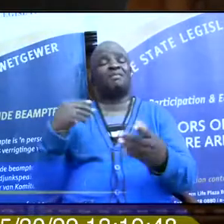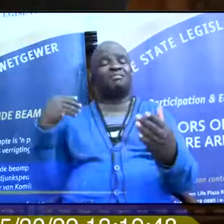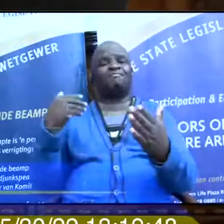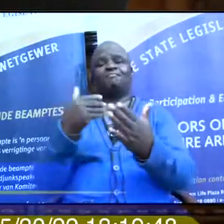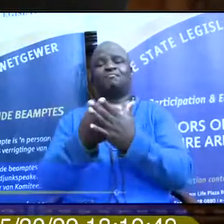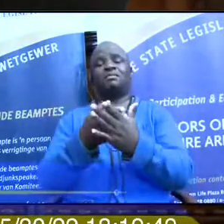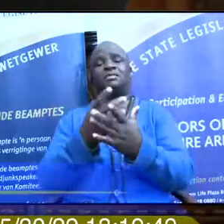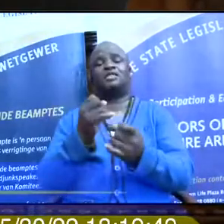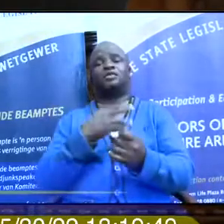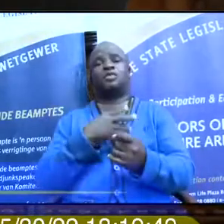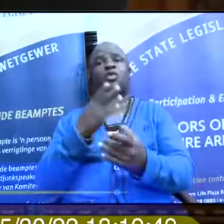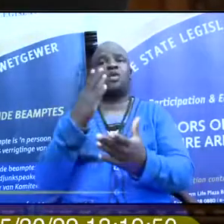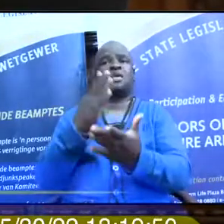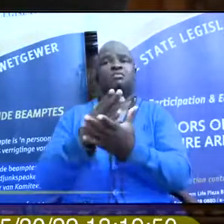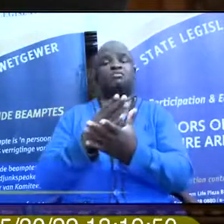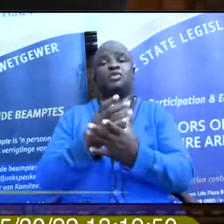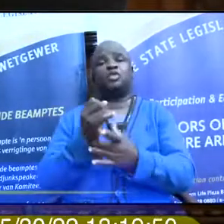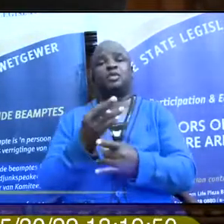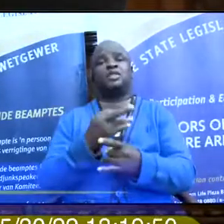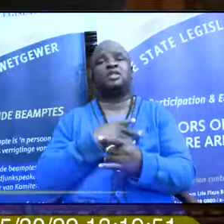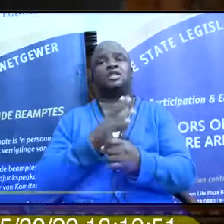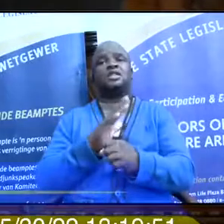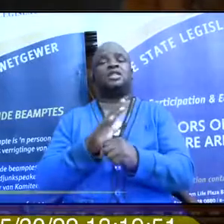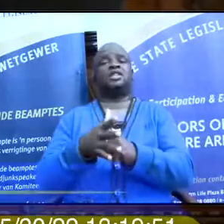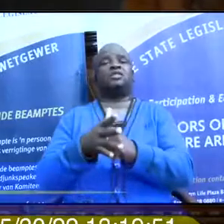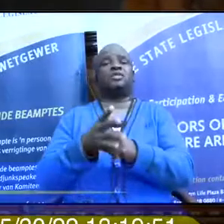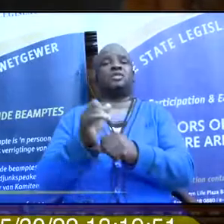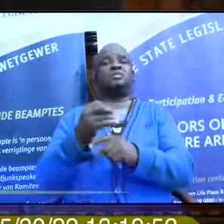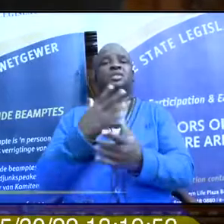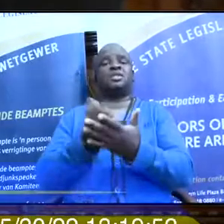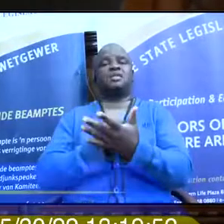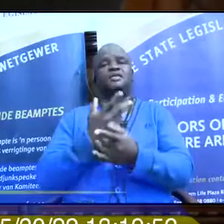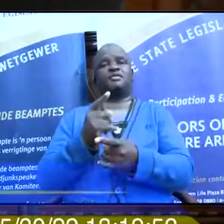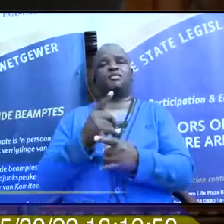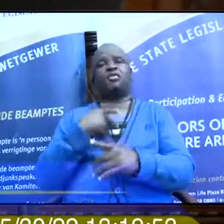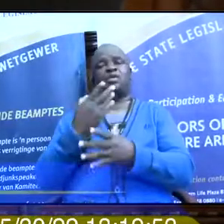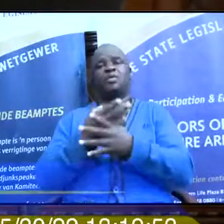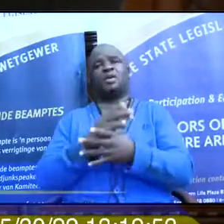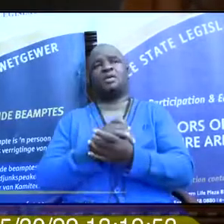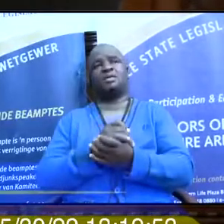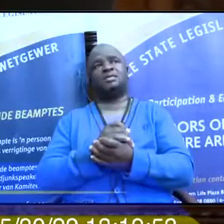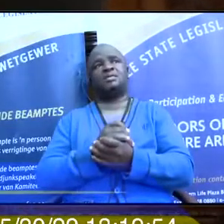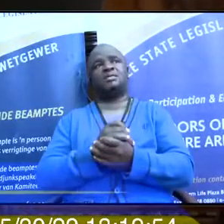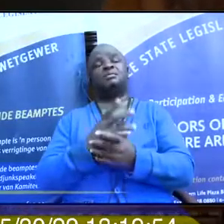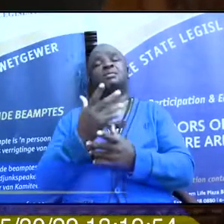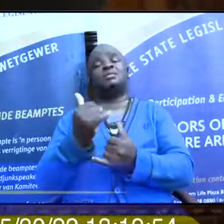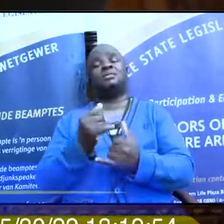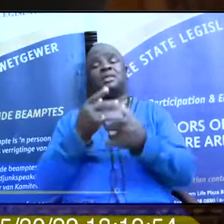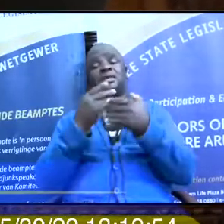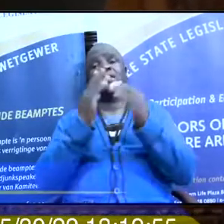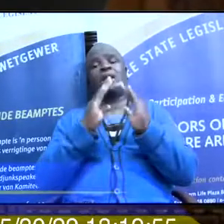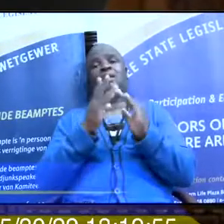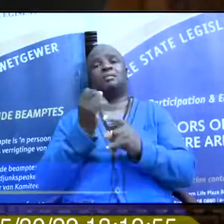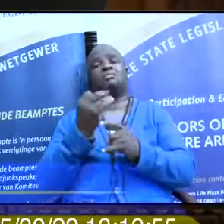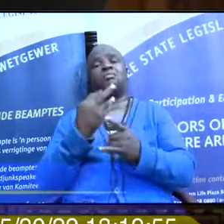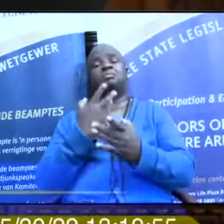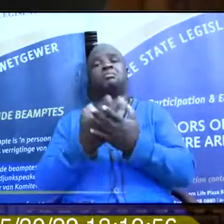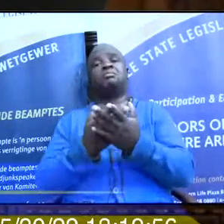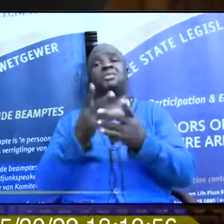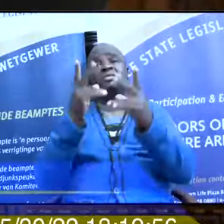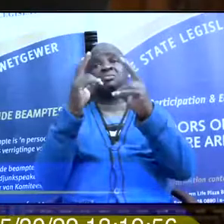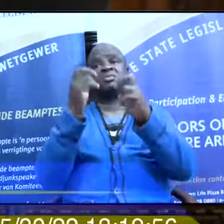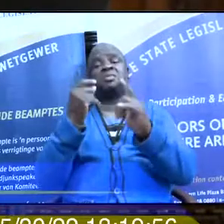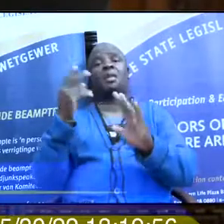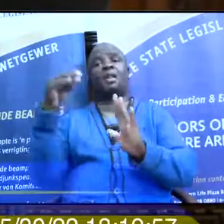for many workers it is unfortunate and saddening to observe the regression on this